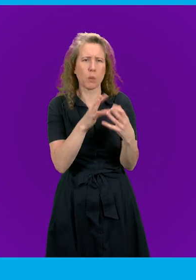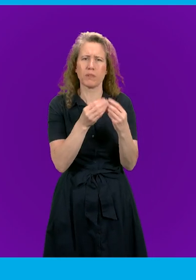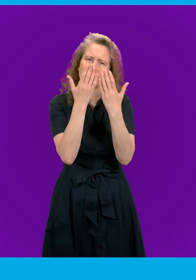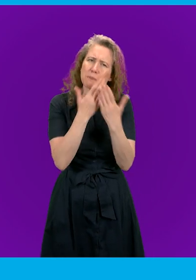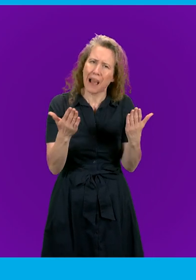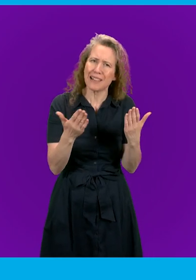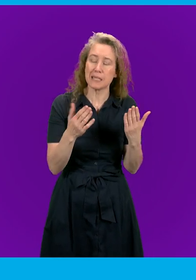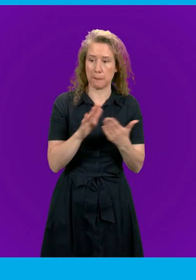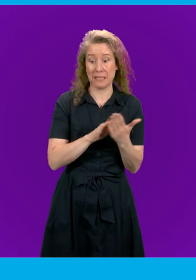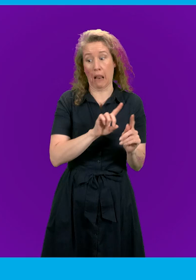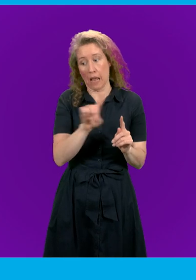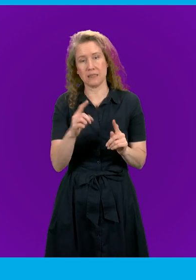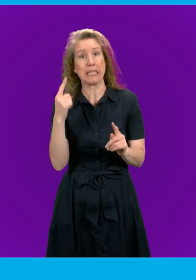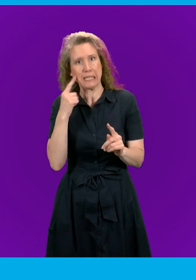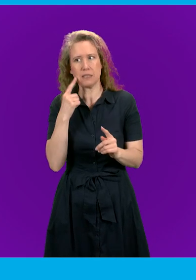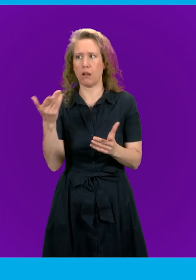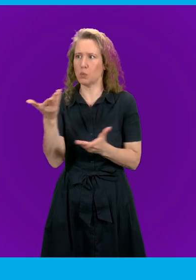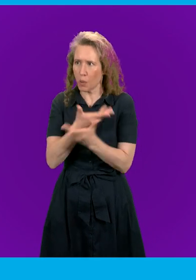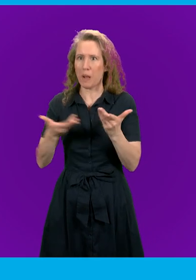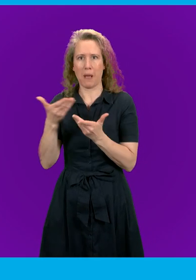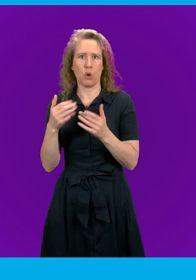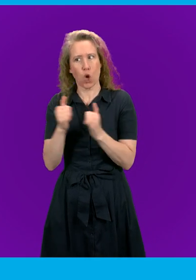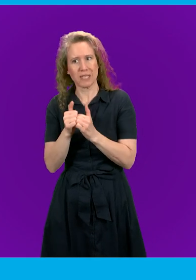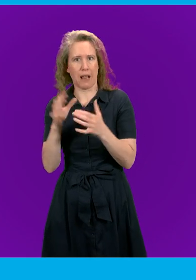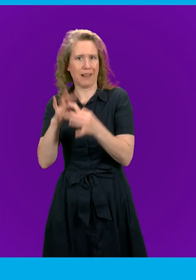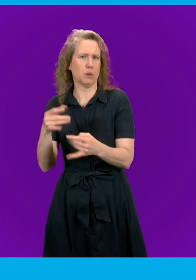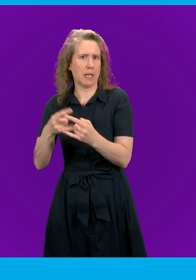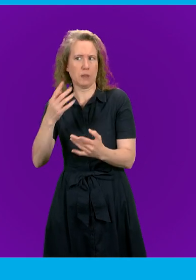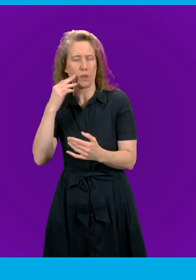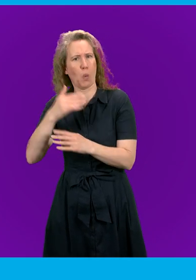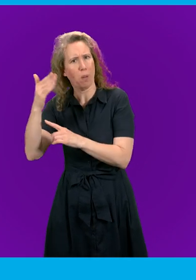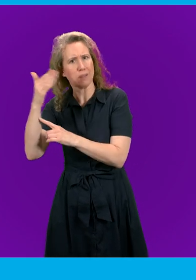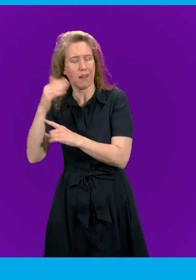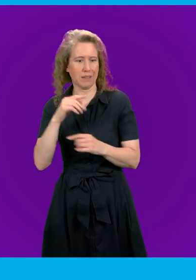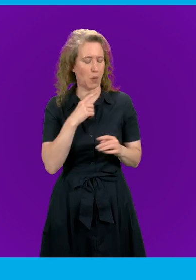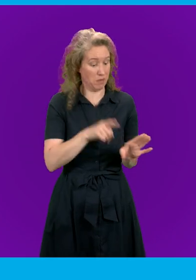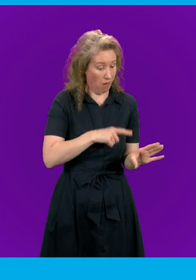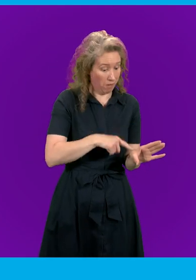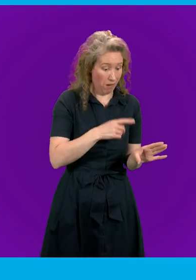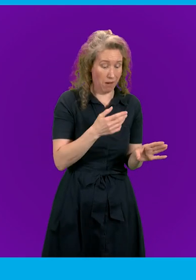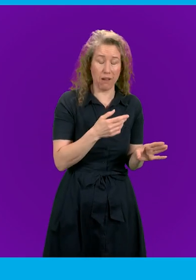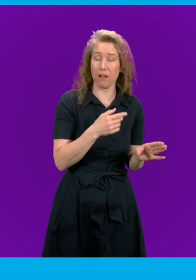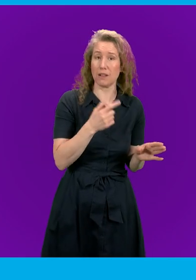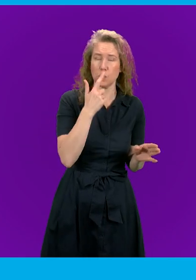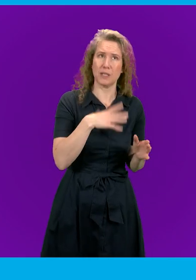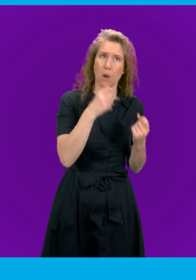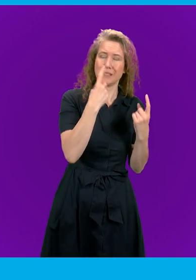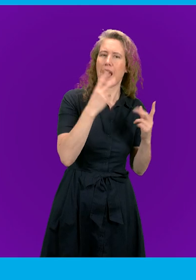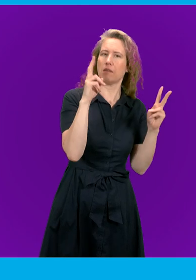make talking about consent and other concepts far easier when you're older. broadening out beyond